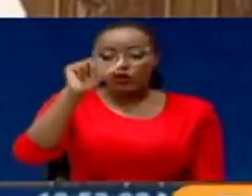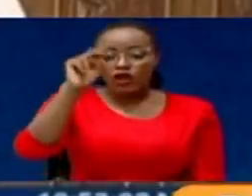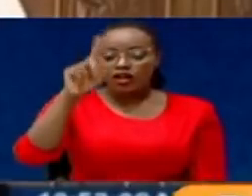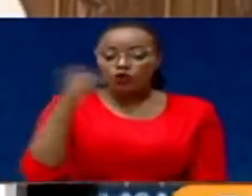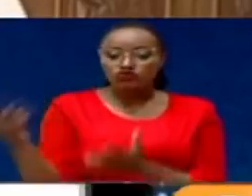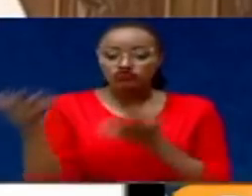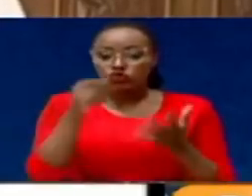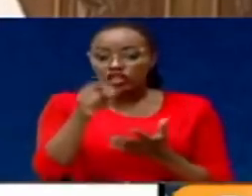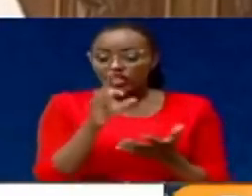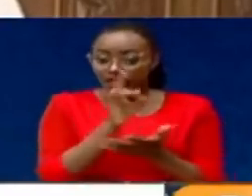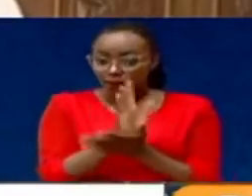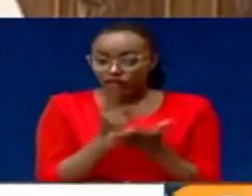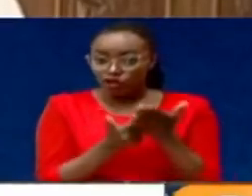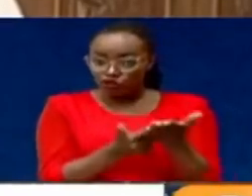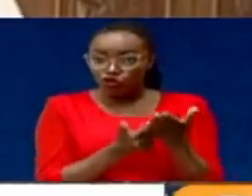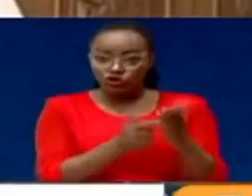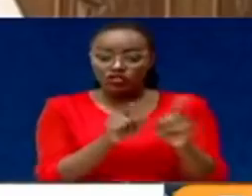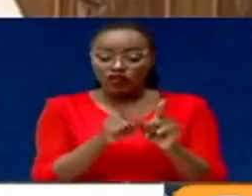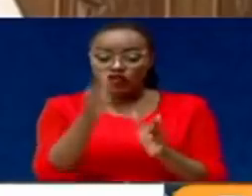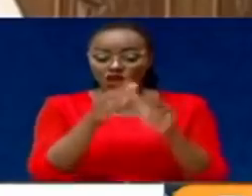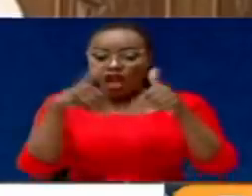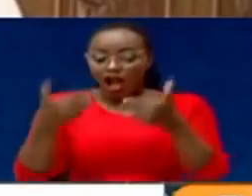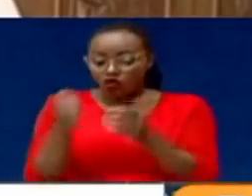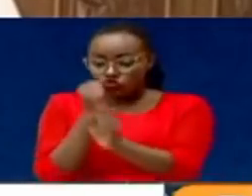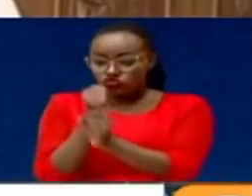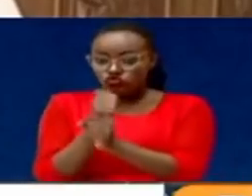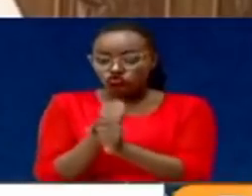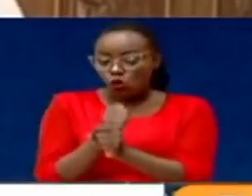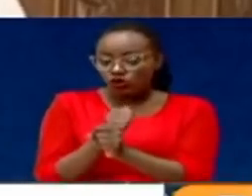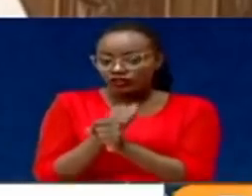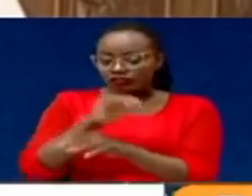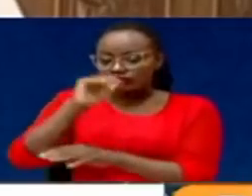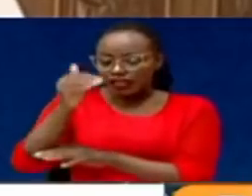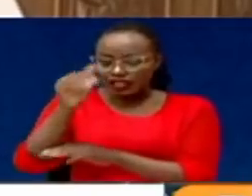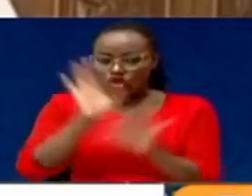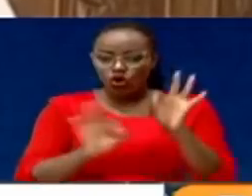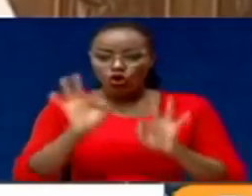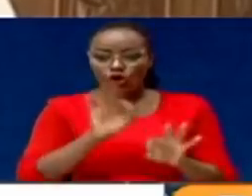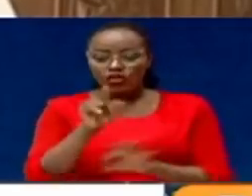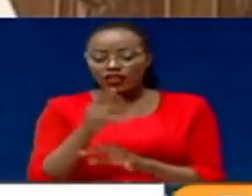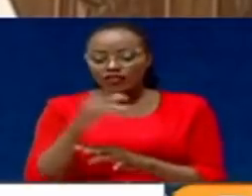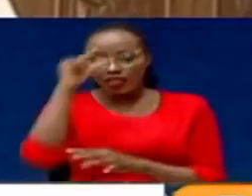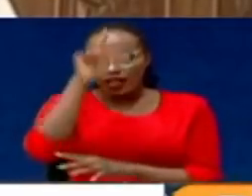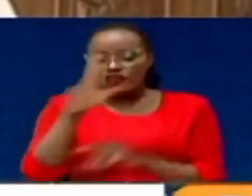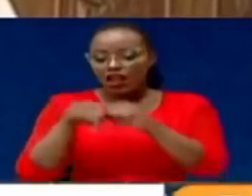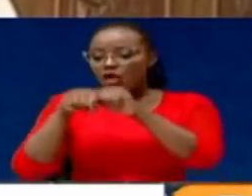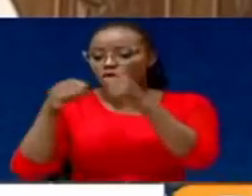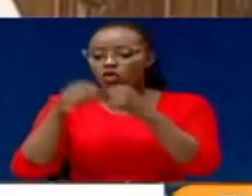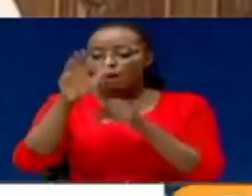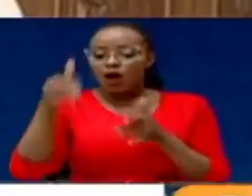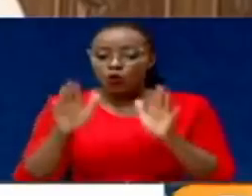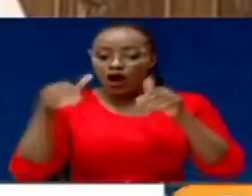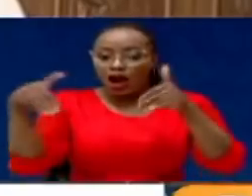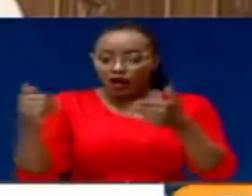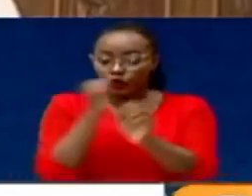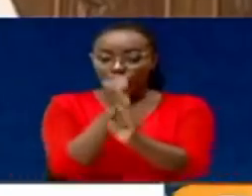the motion, they have alleged that they have a way of running City Hall, and the governor is interfering with their methodology